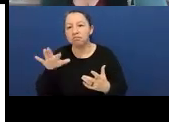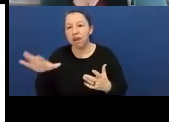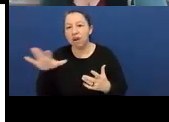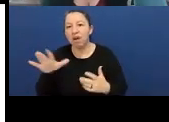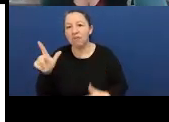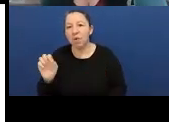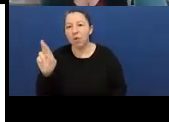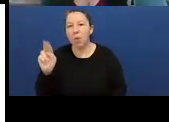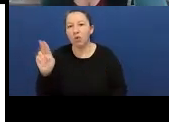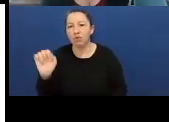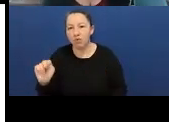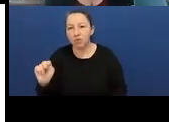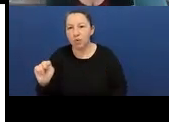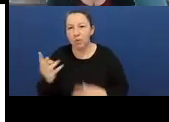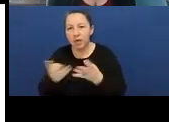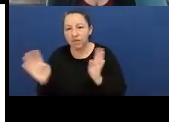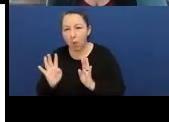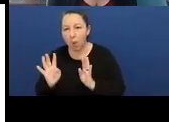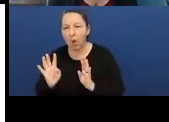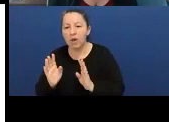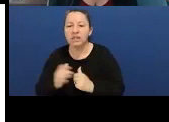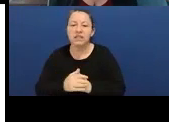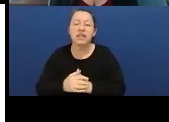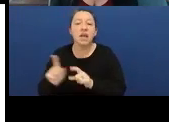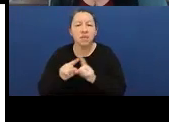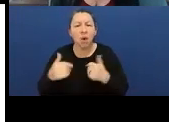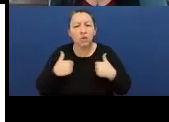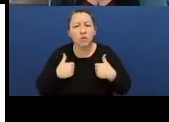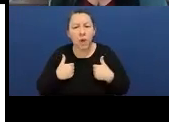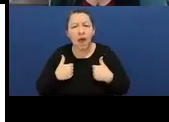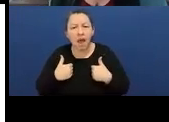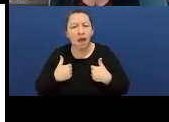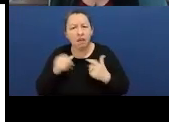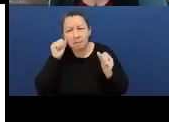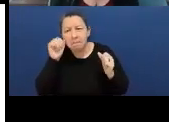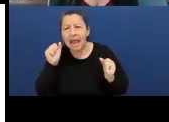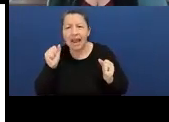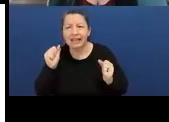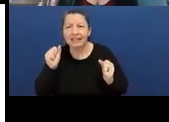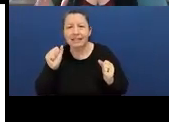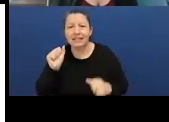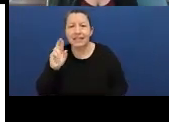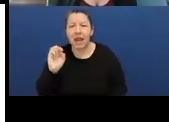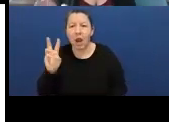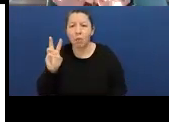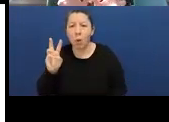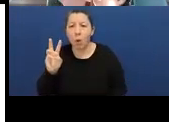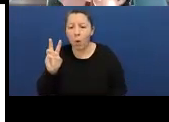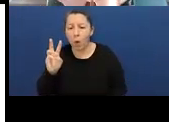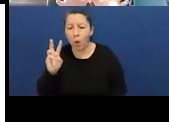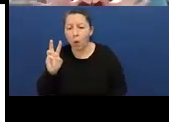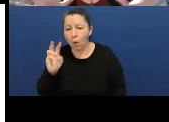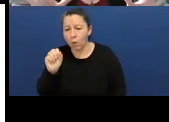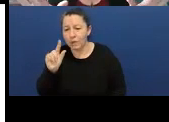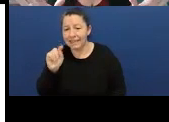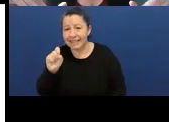forts, they also have these very amazing arrow slits in the Lower Nubian forts.